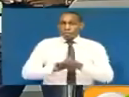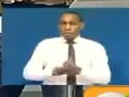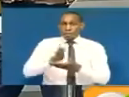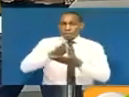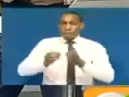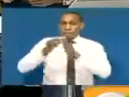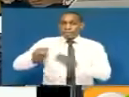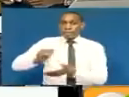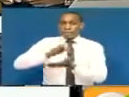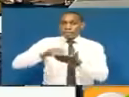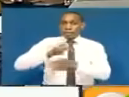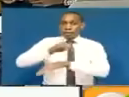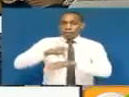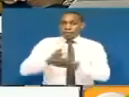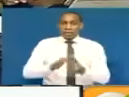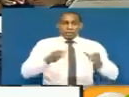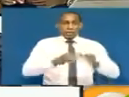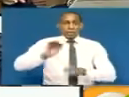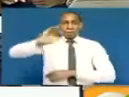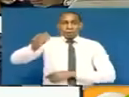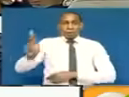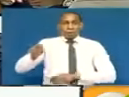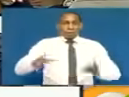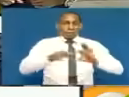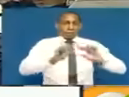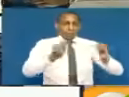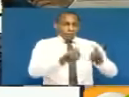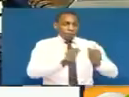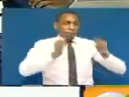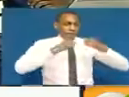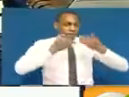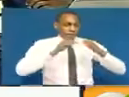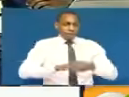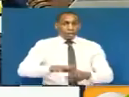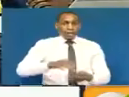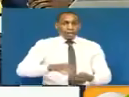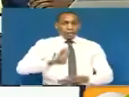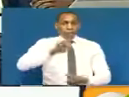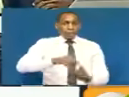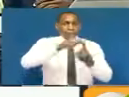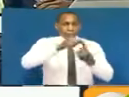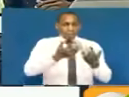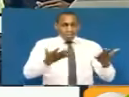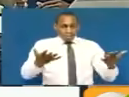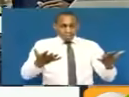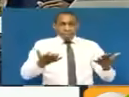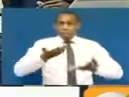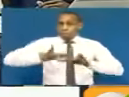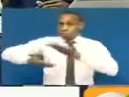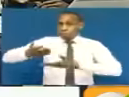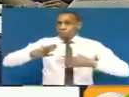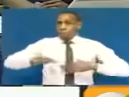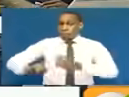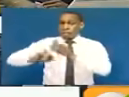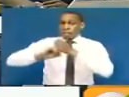A section of leaders from Central Province under the umbrella Mount Kenya Unity Forum have agreed on four priority areas in which they engage those